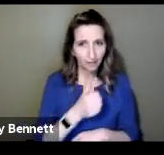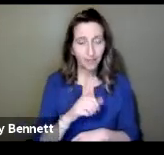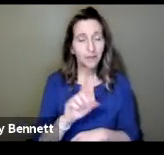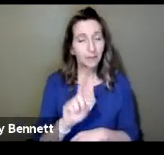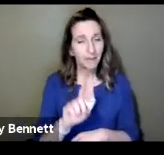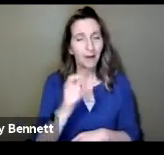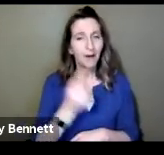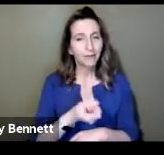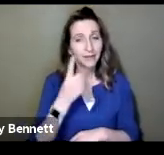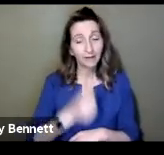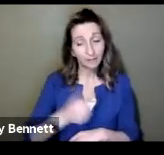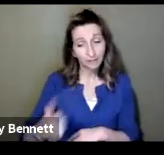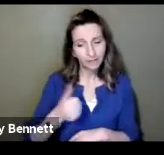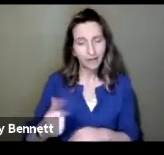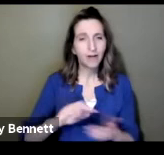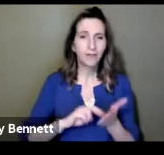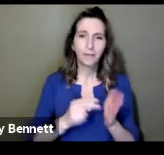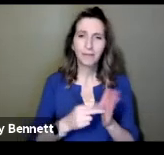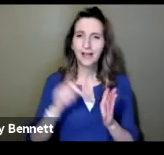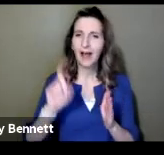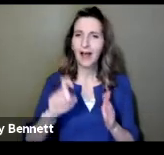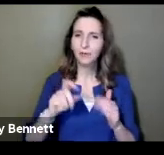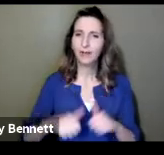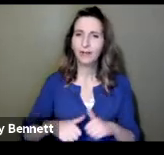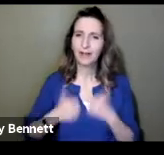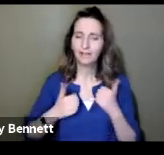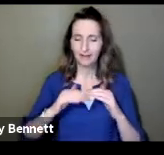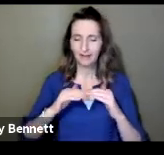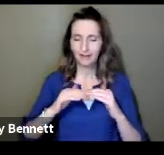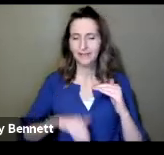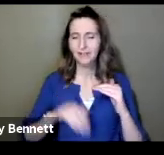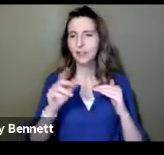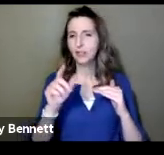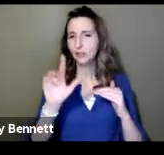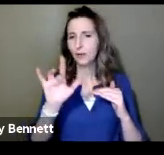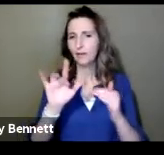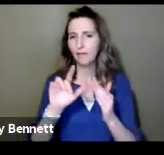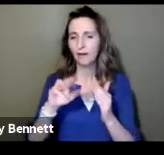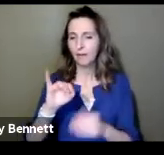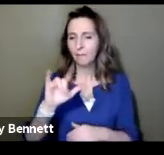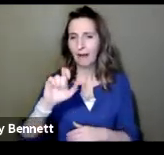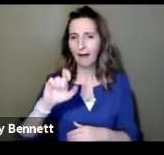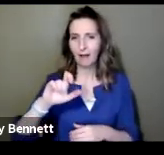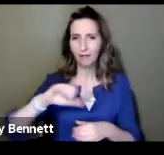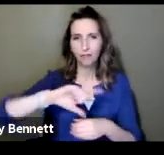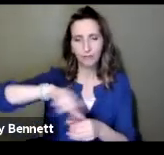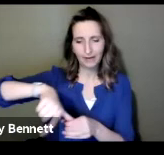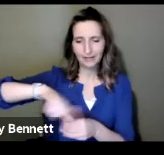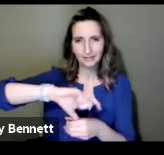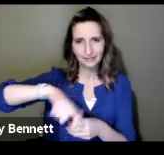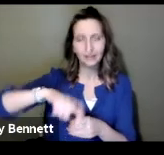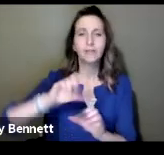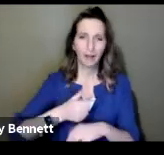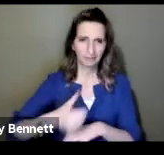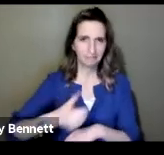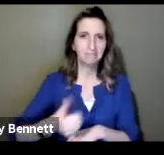however, is they have to live within a 25-mile radius um, to become a day student, or less we